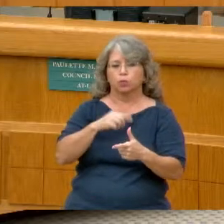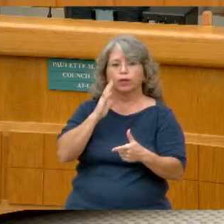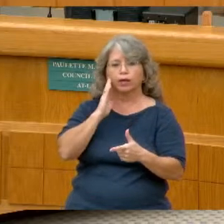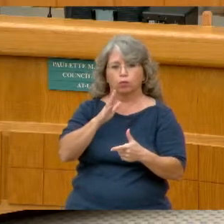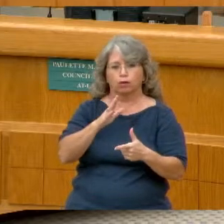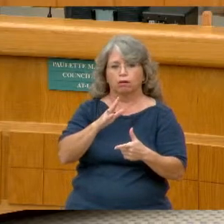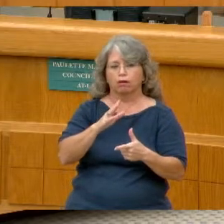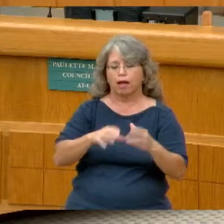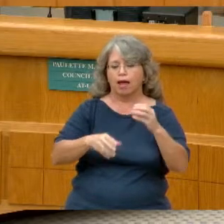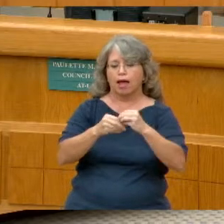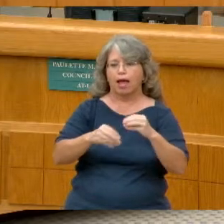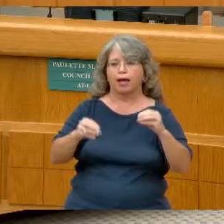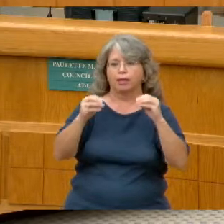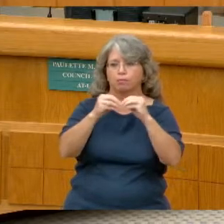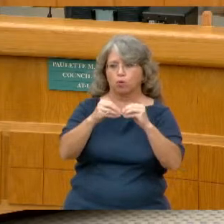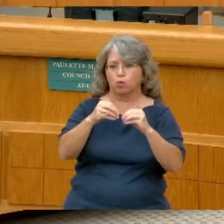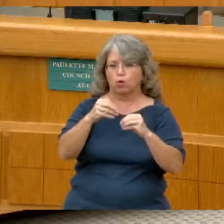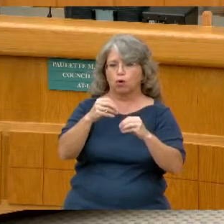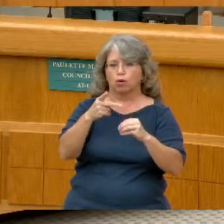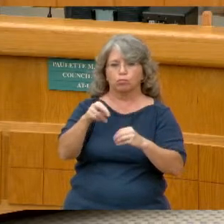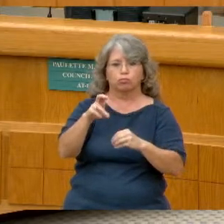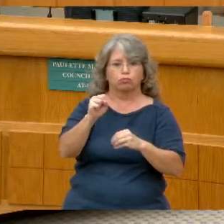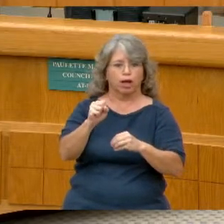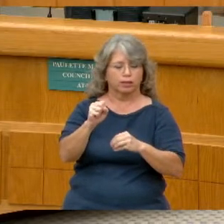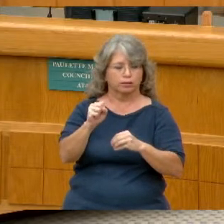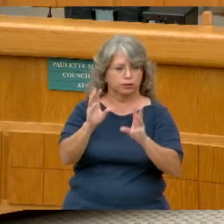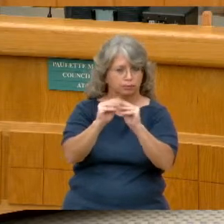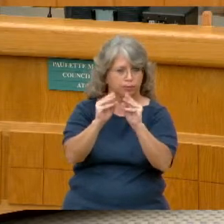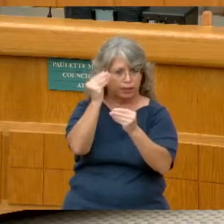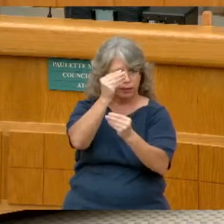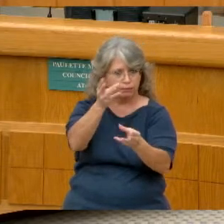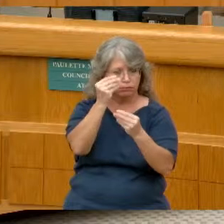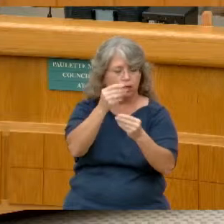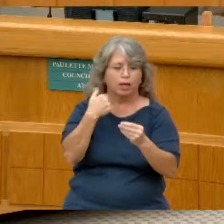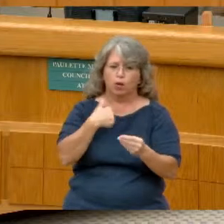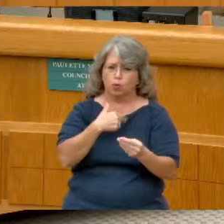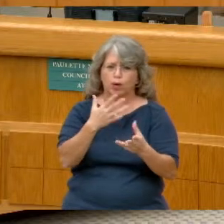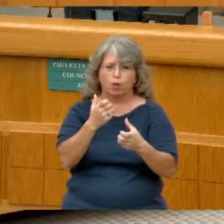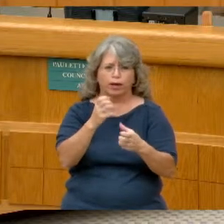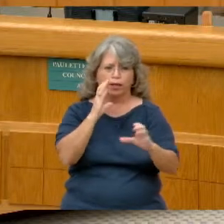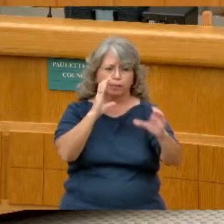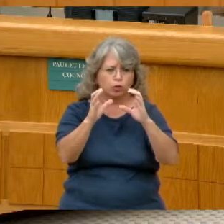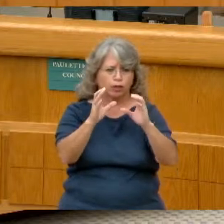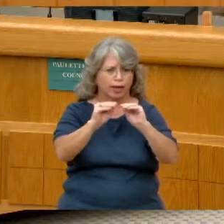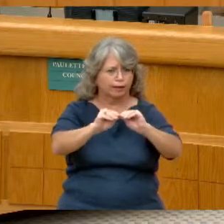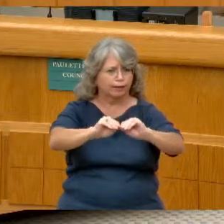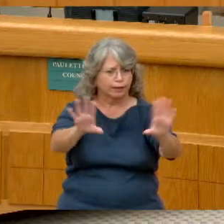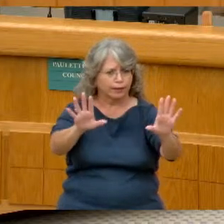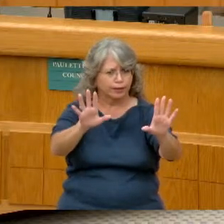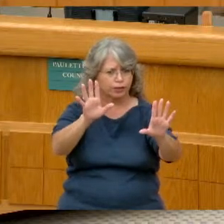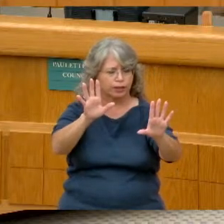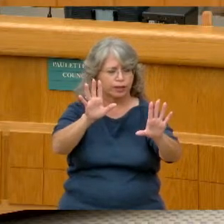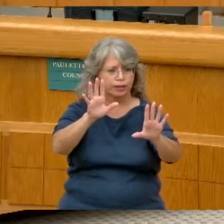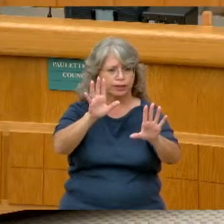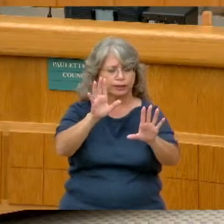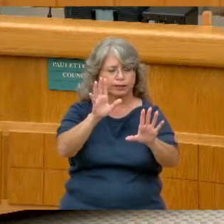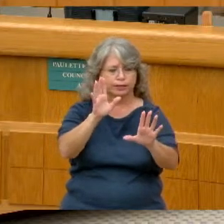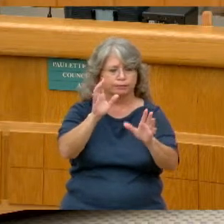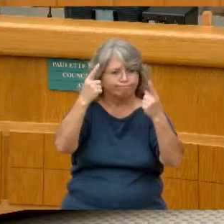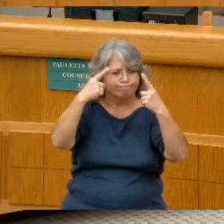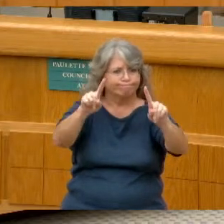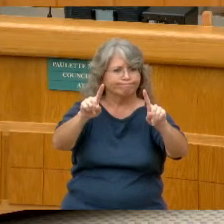press briefing, just to make sure that we're able to communicate effectively and timely to the